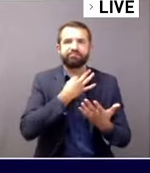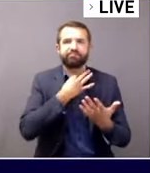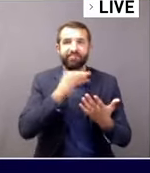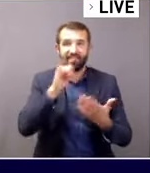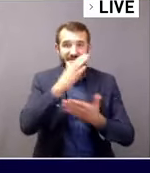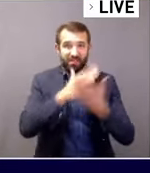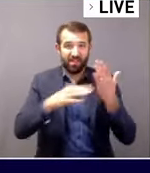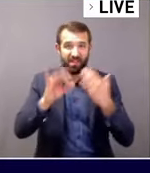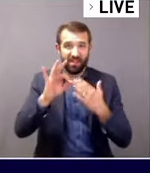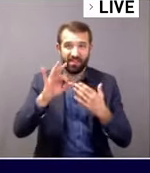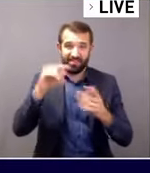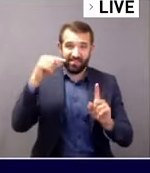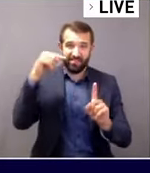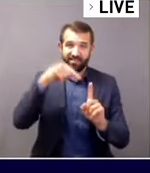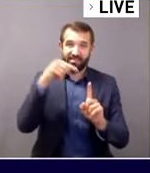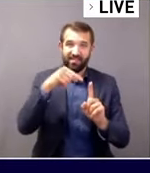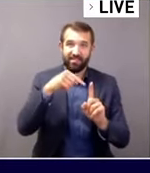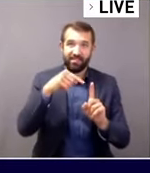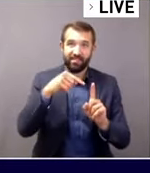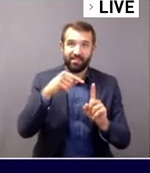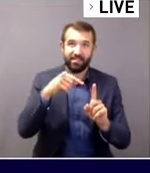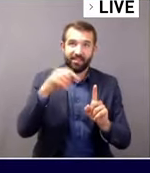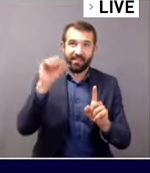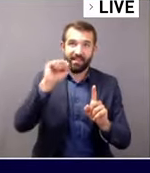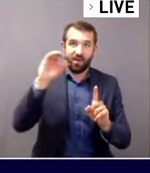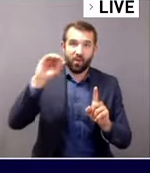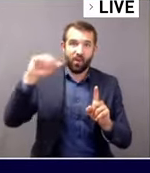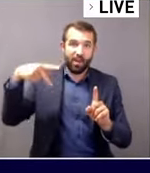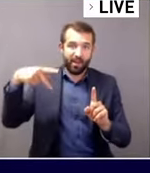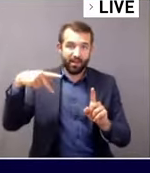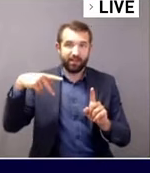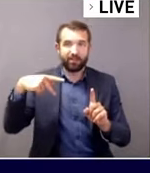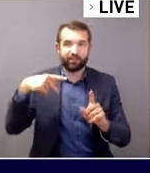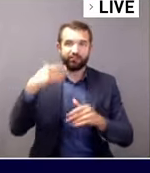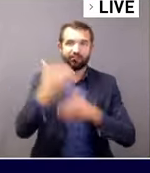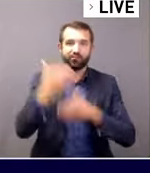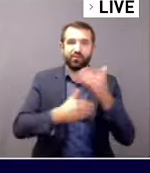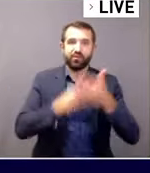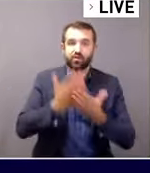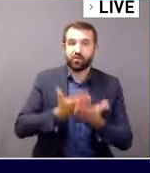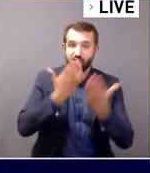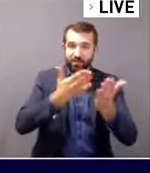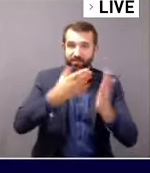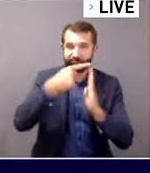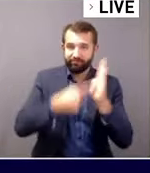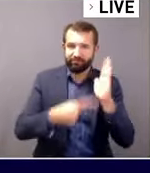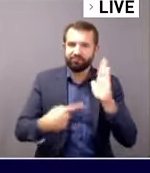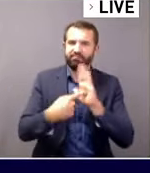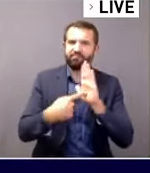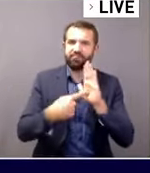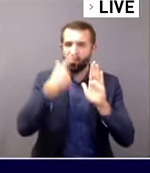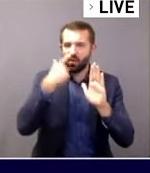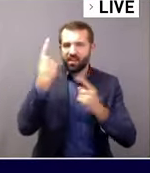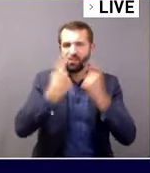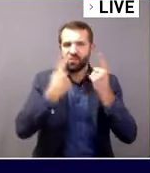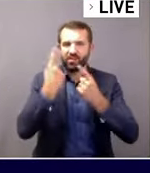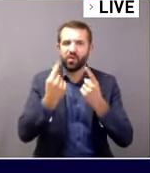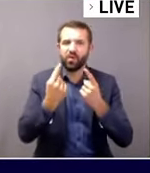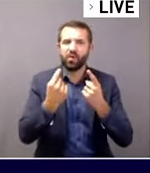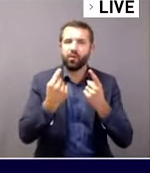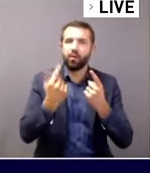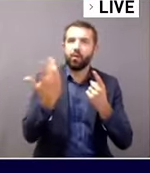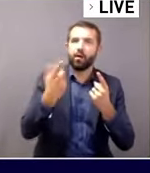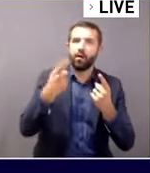and could that part be revised later on based on the possible impacts of allowing staff members to return?